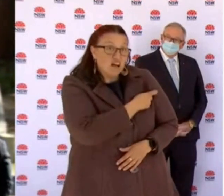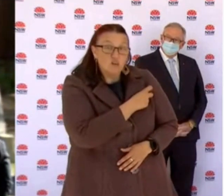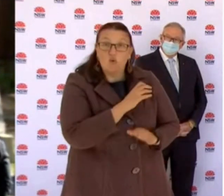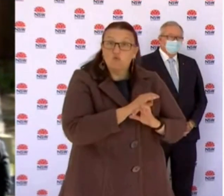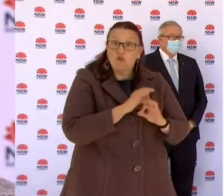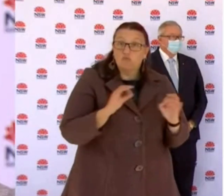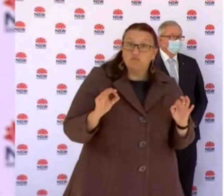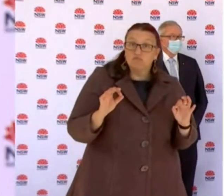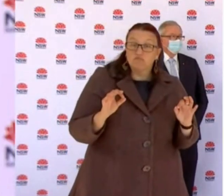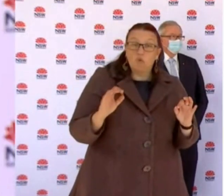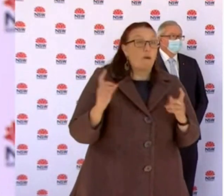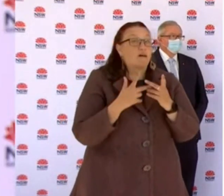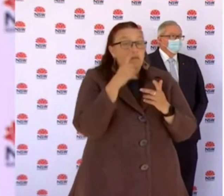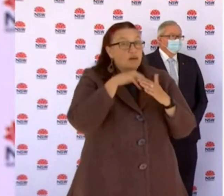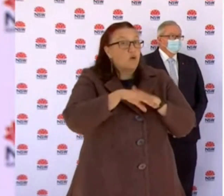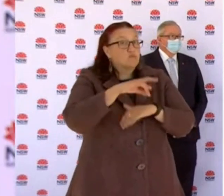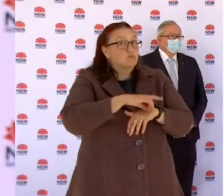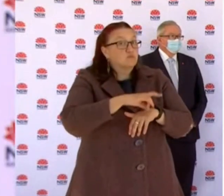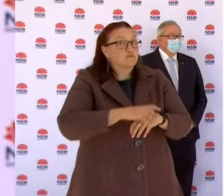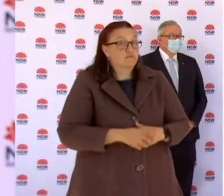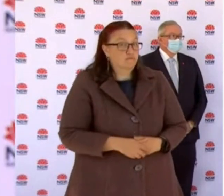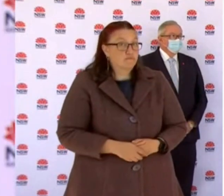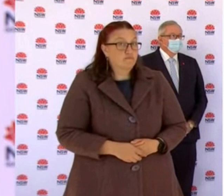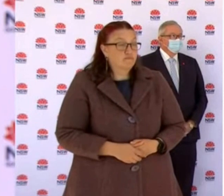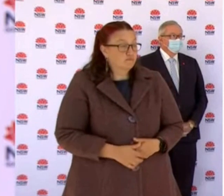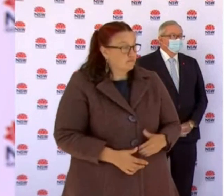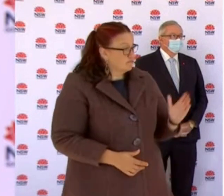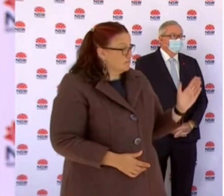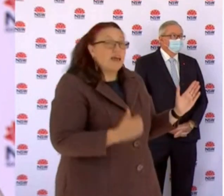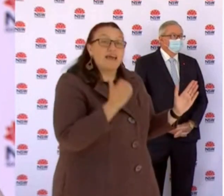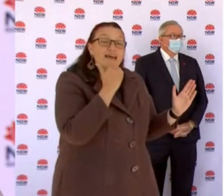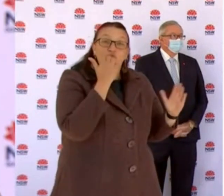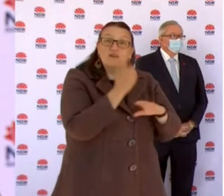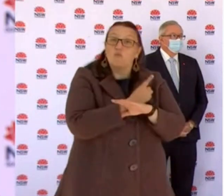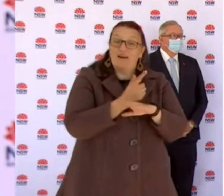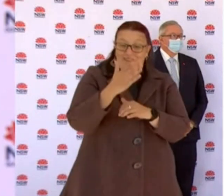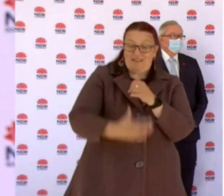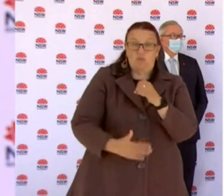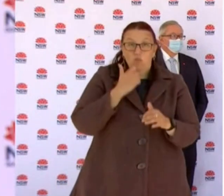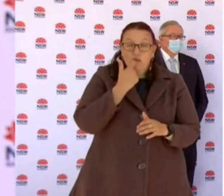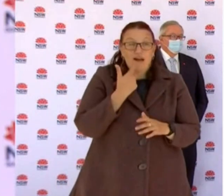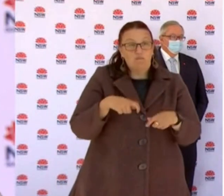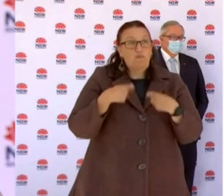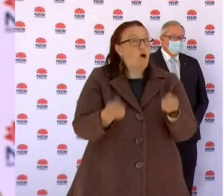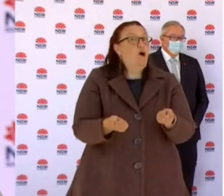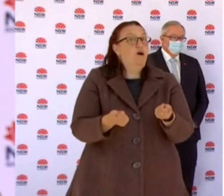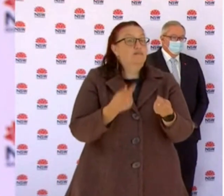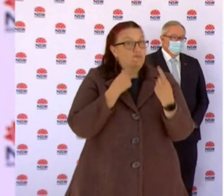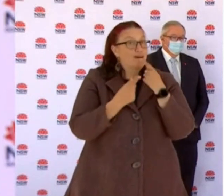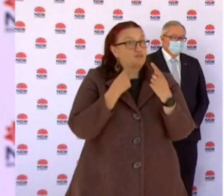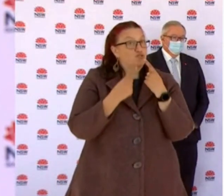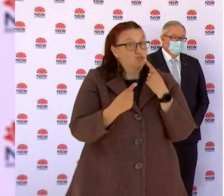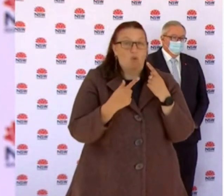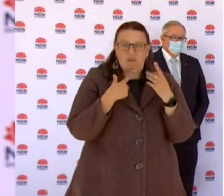all vaccinated? We'll be reporting that in our weekly report, so we'll be happy to provide that information because I think the community is very interested